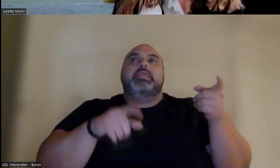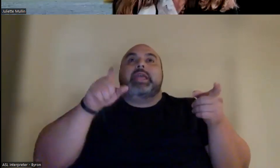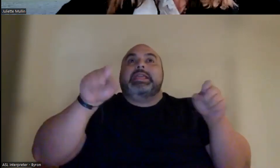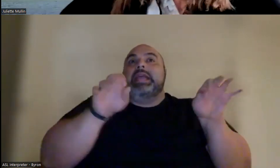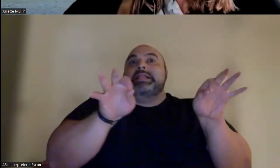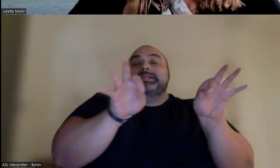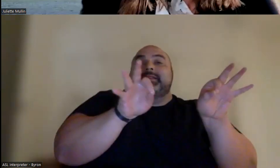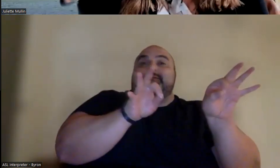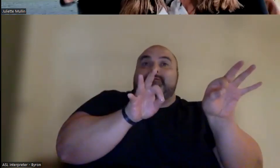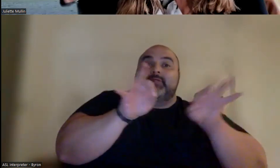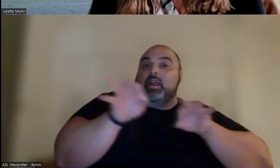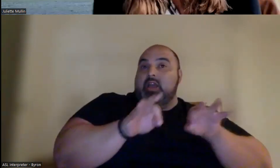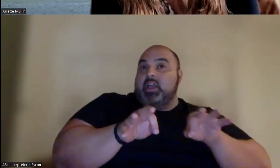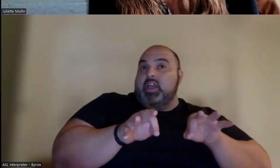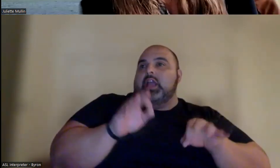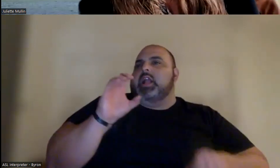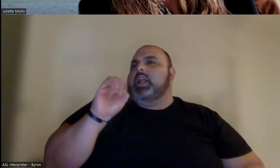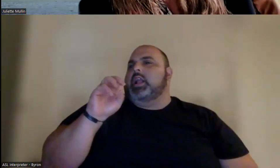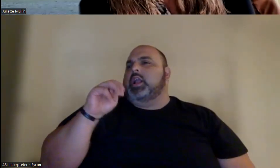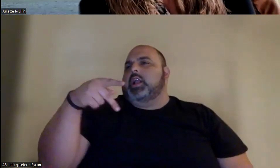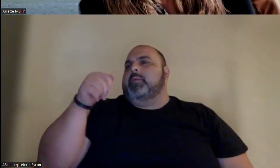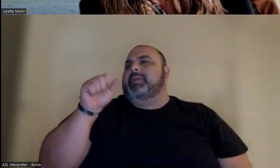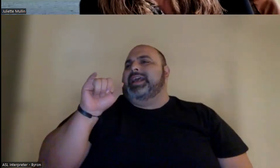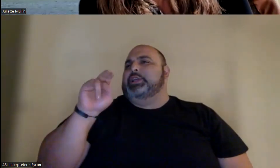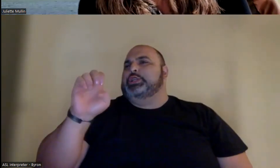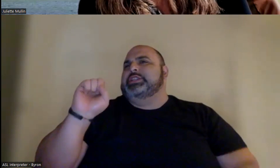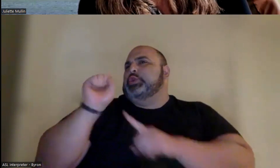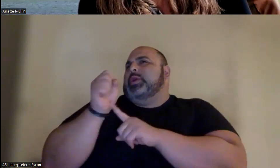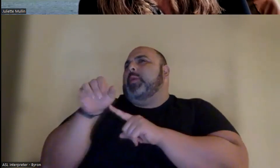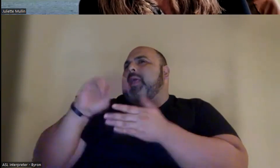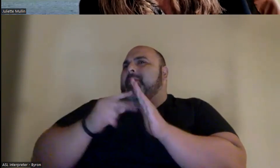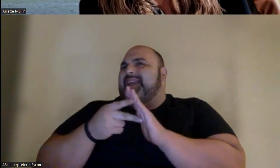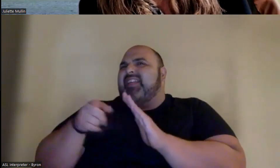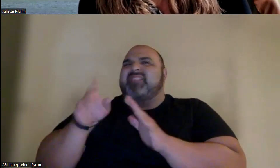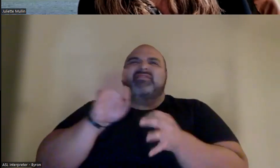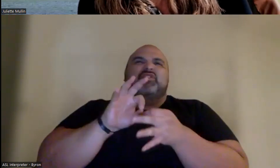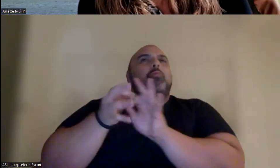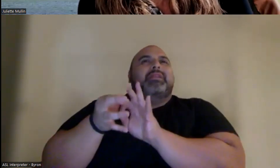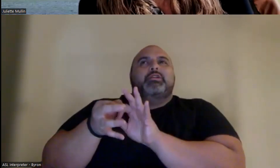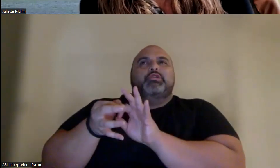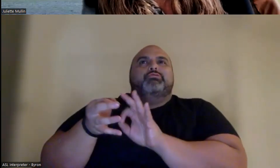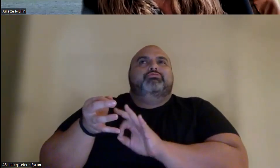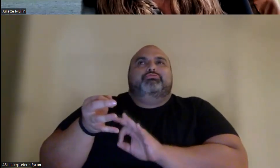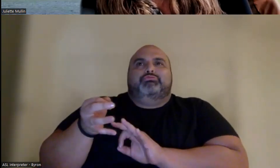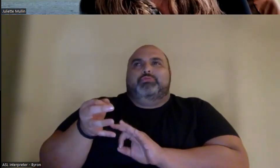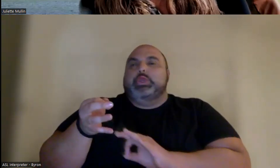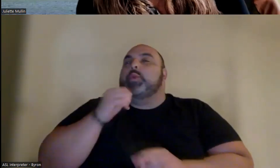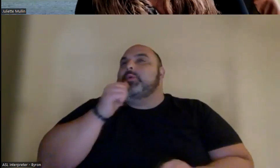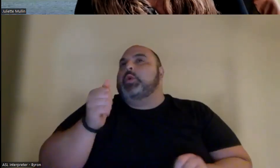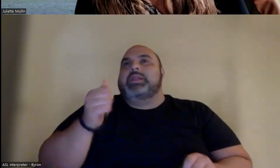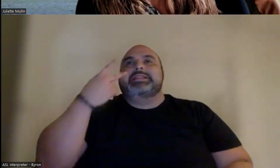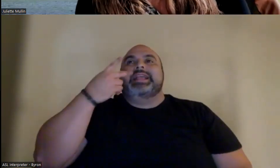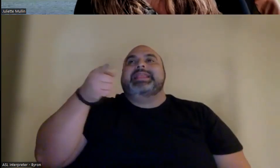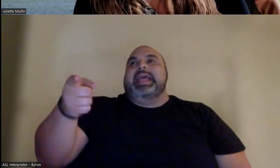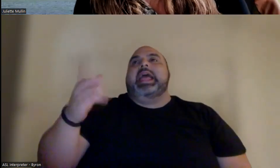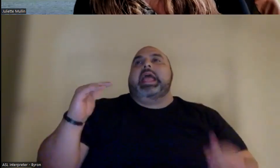that compassionate care situation is, and that would be up to interpretation. And so then we would not see that equity